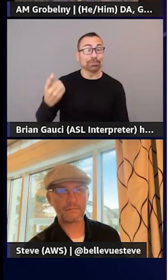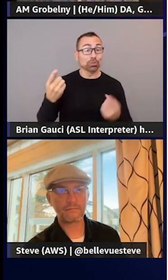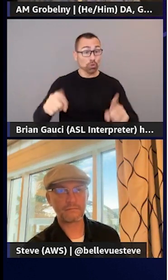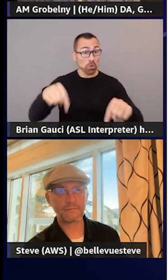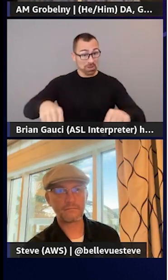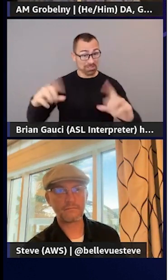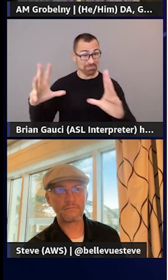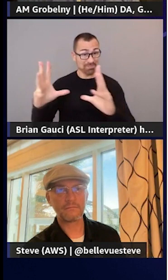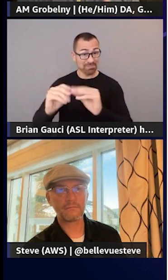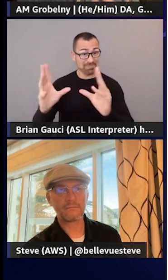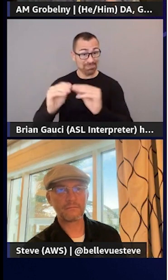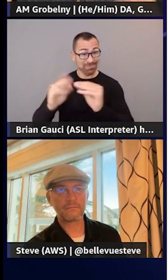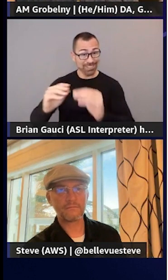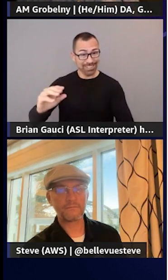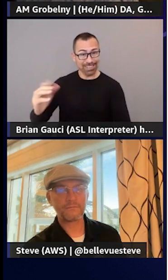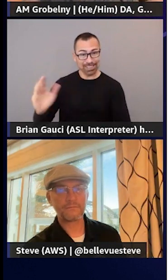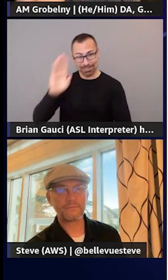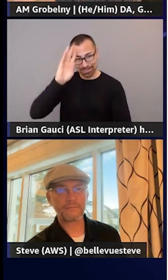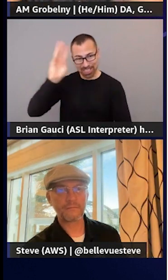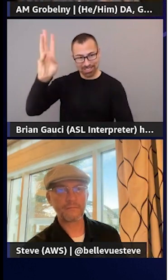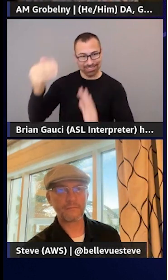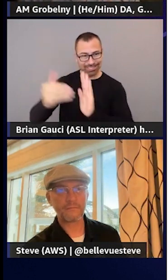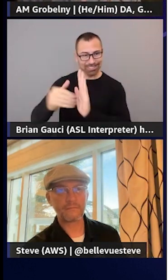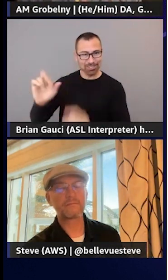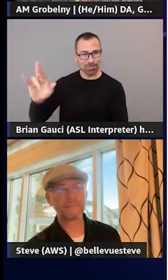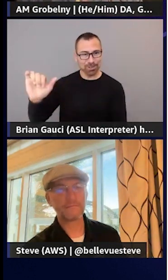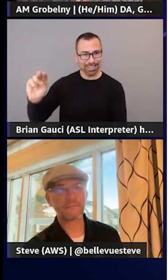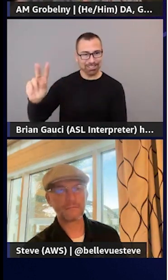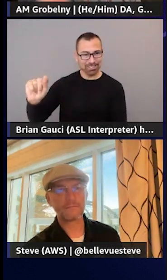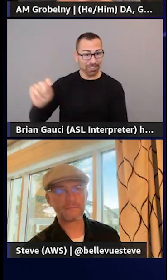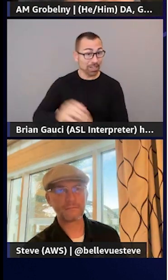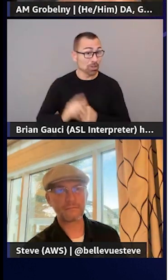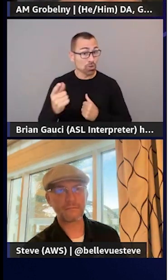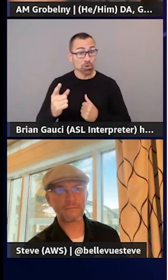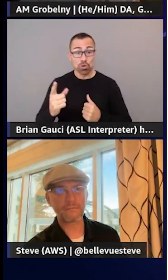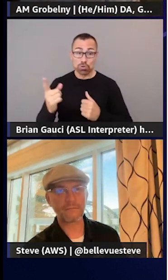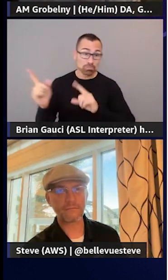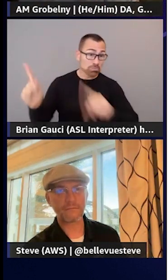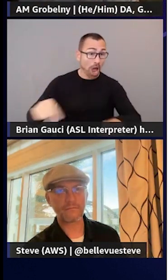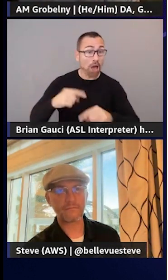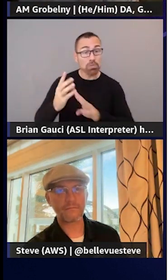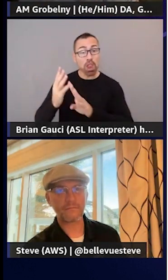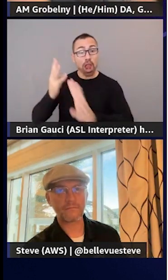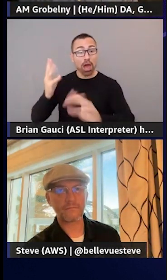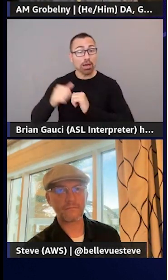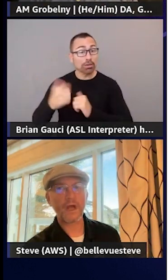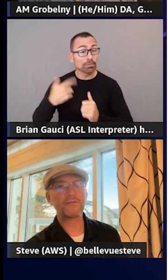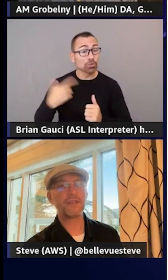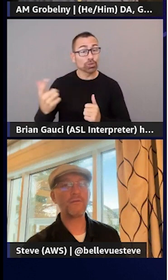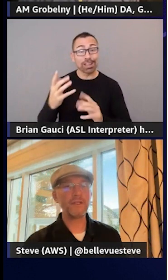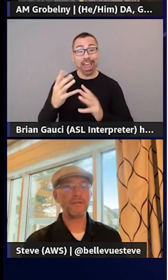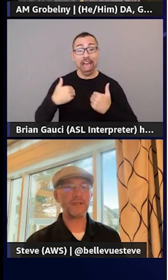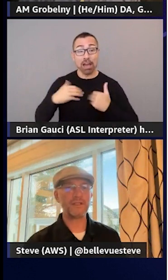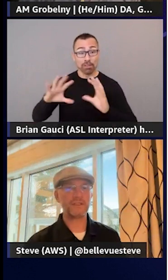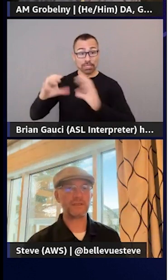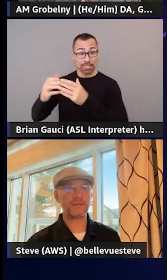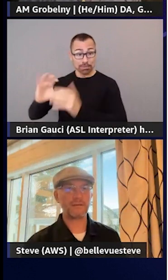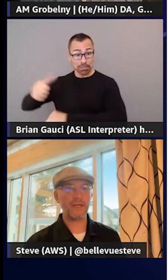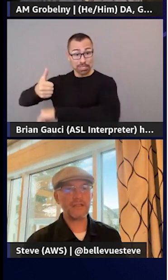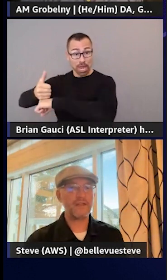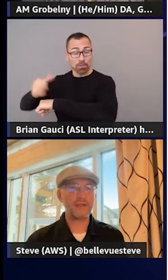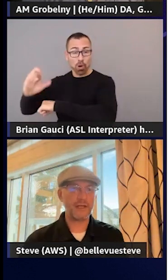up. You either can line up with a team or you can get assigned to a team, but it's a team sport, so to speak. Oh, so you wouldn't do